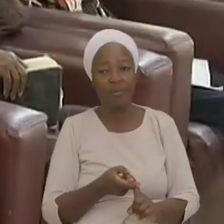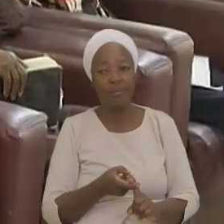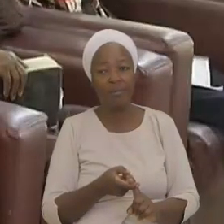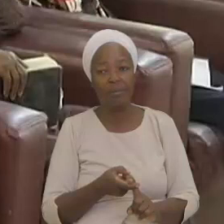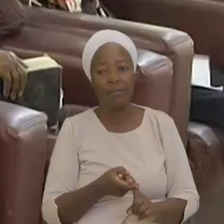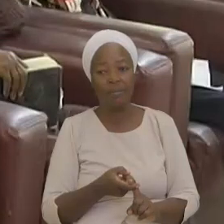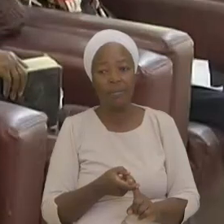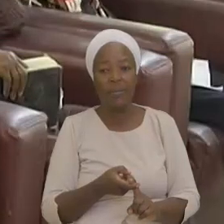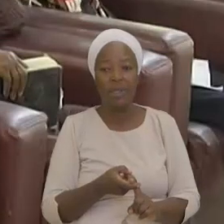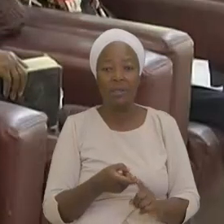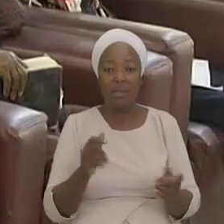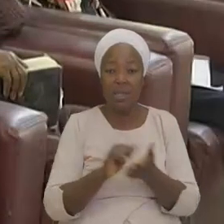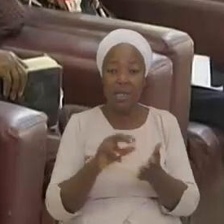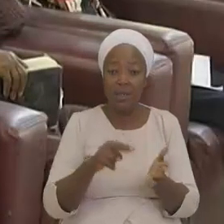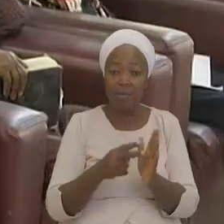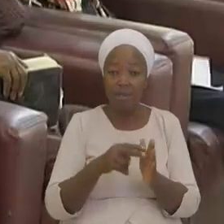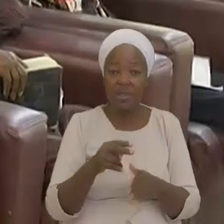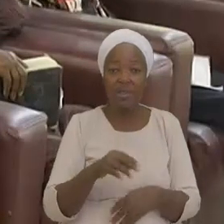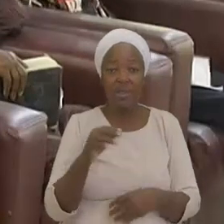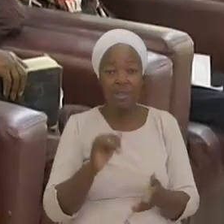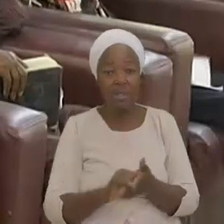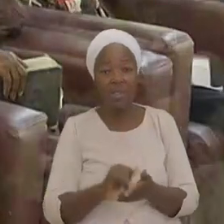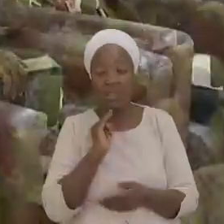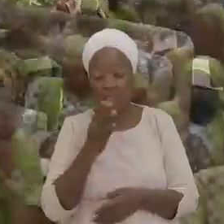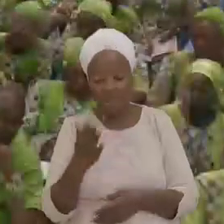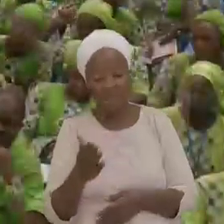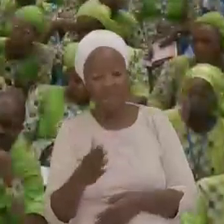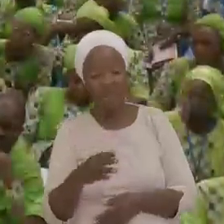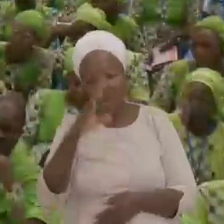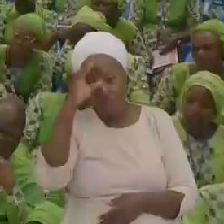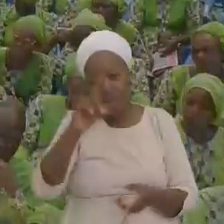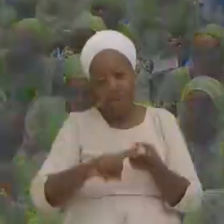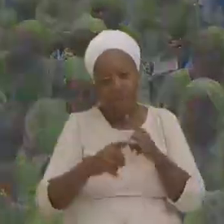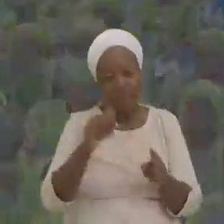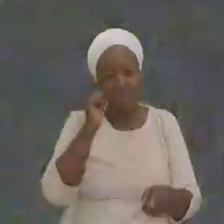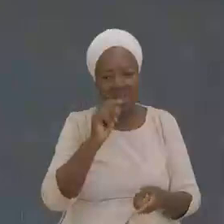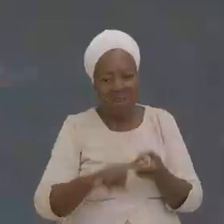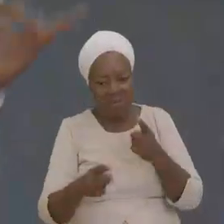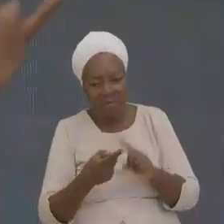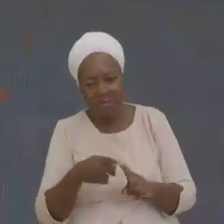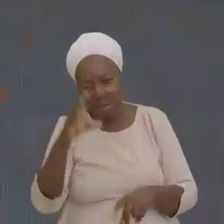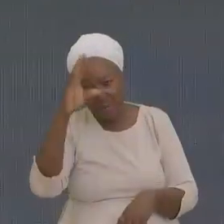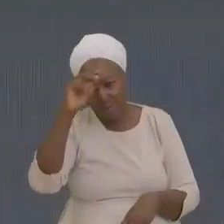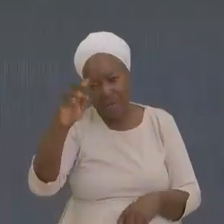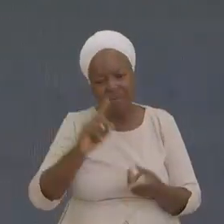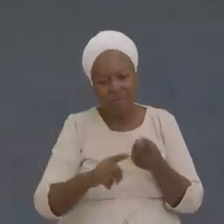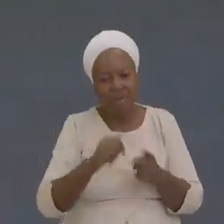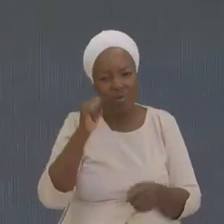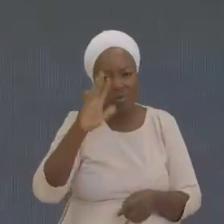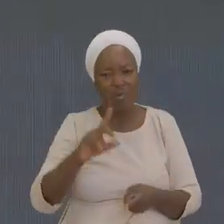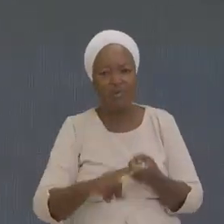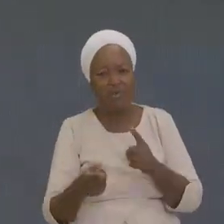that he is the person you've been running with, boyfriend, girlfriend, man friend, woman friend,